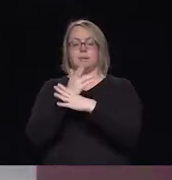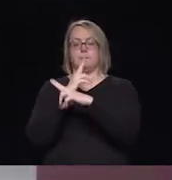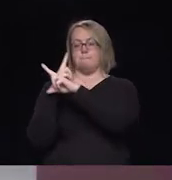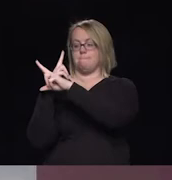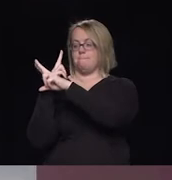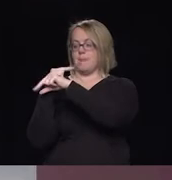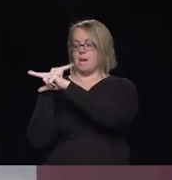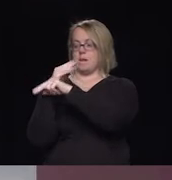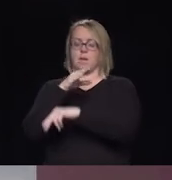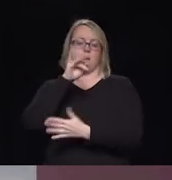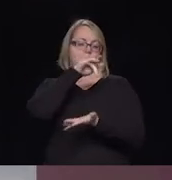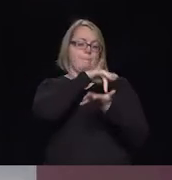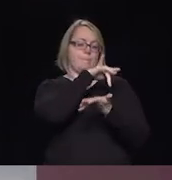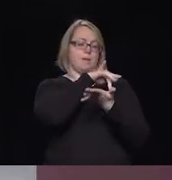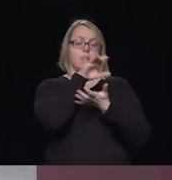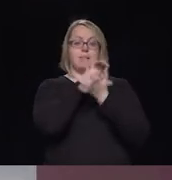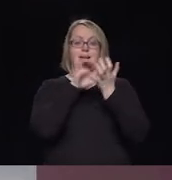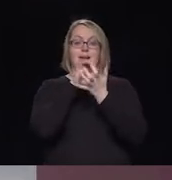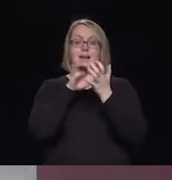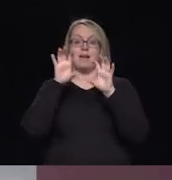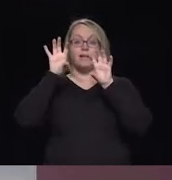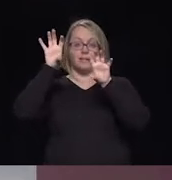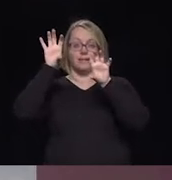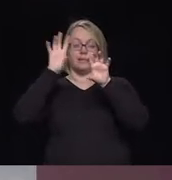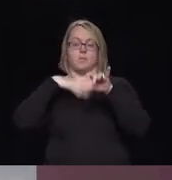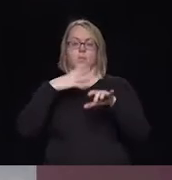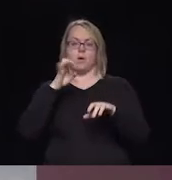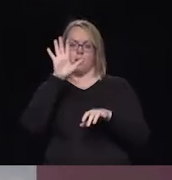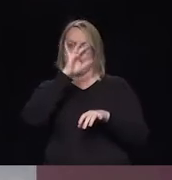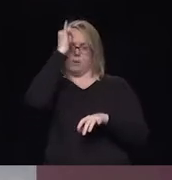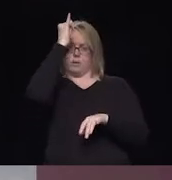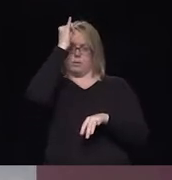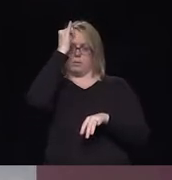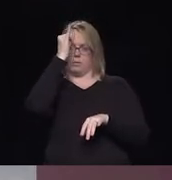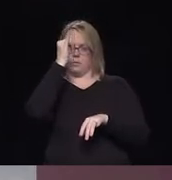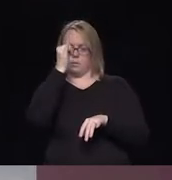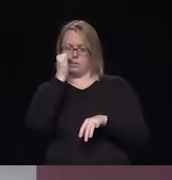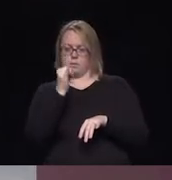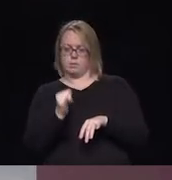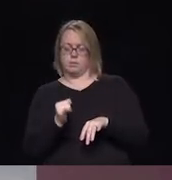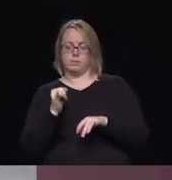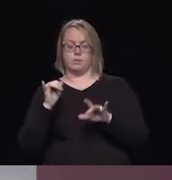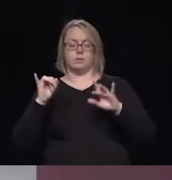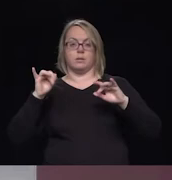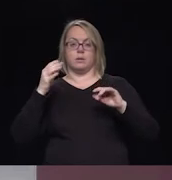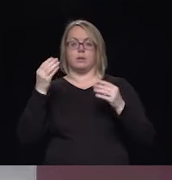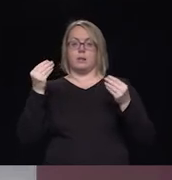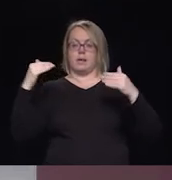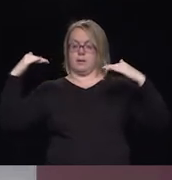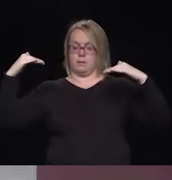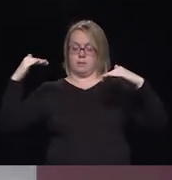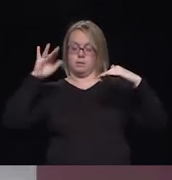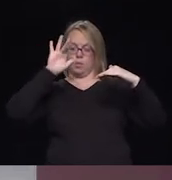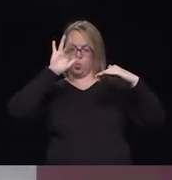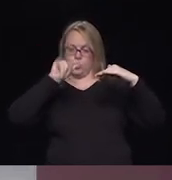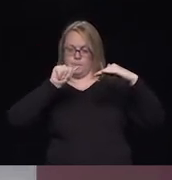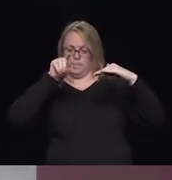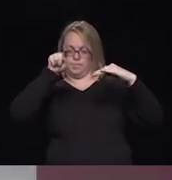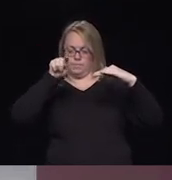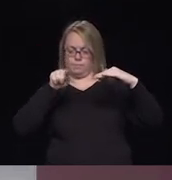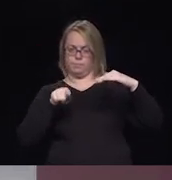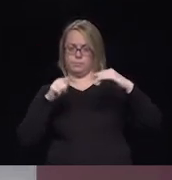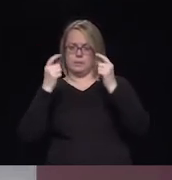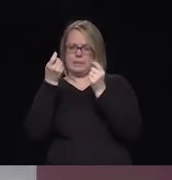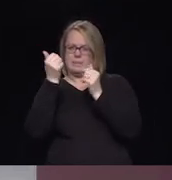in front of the bunny in between those landmasses. You want to have it somewhere